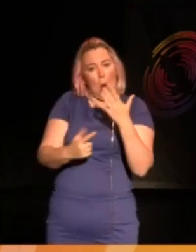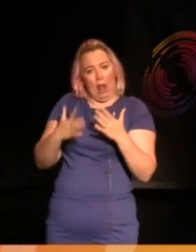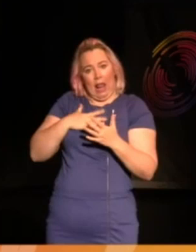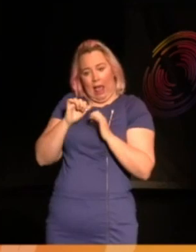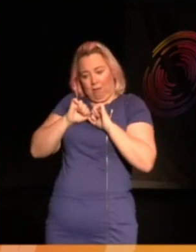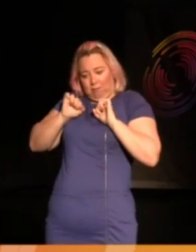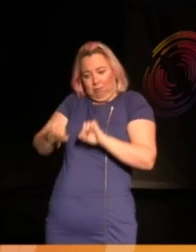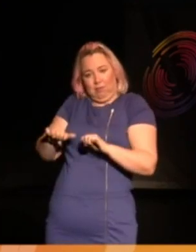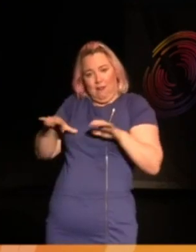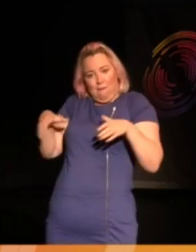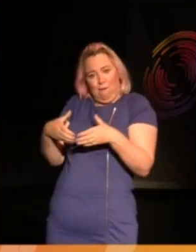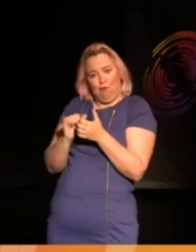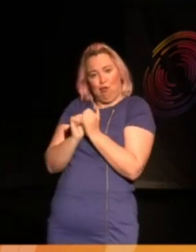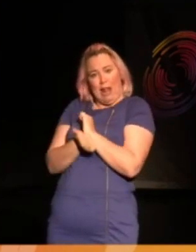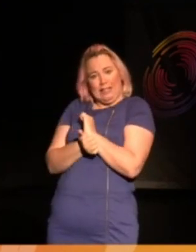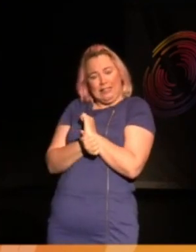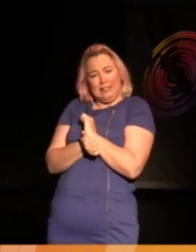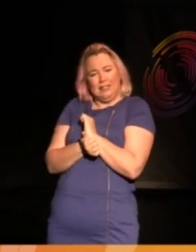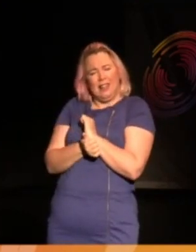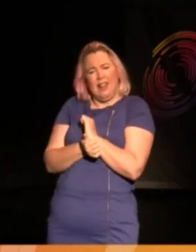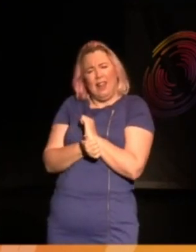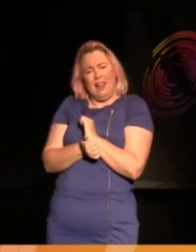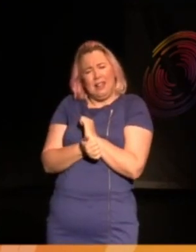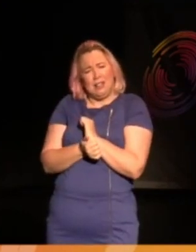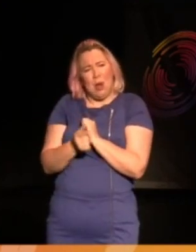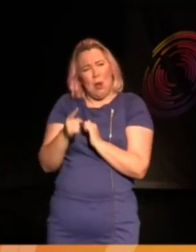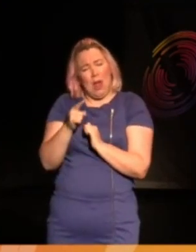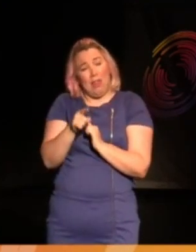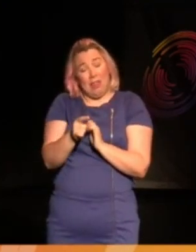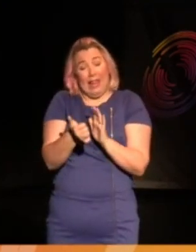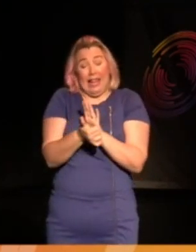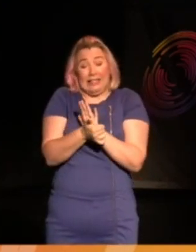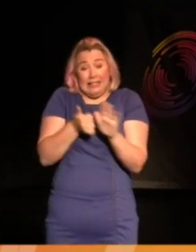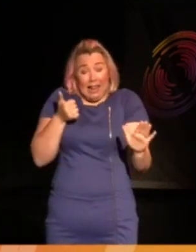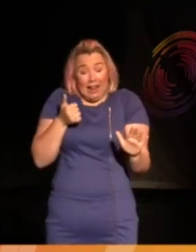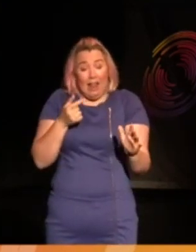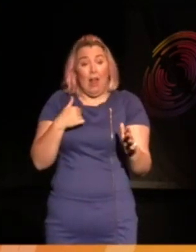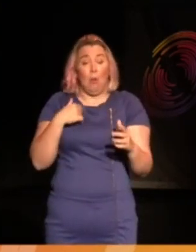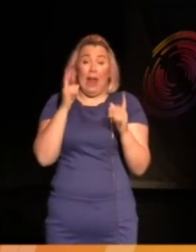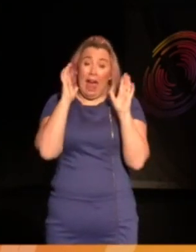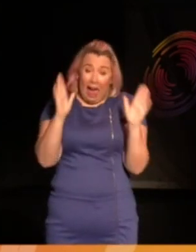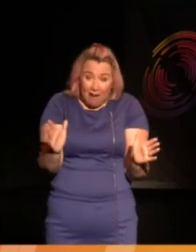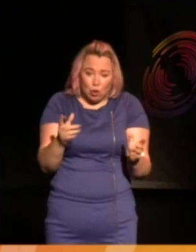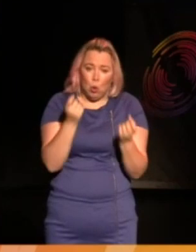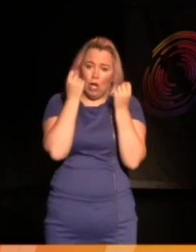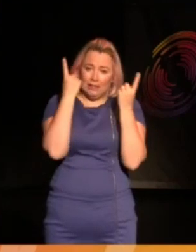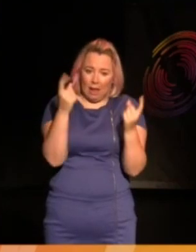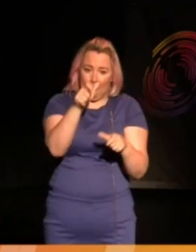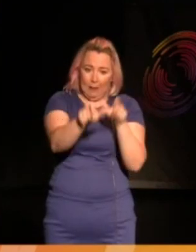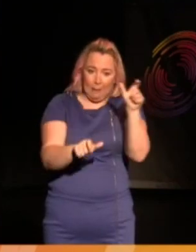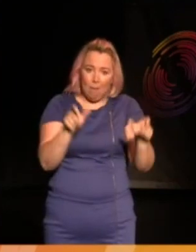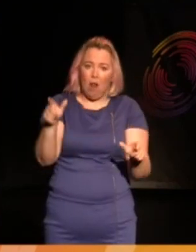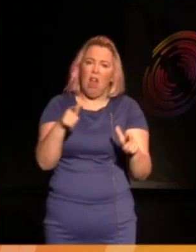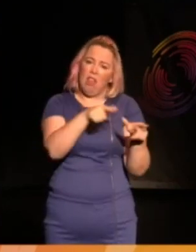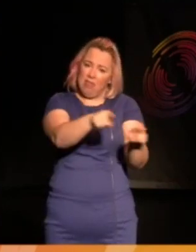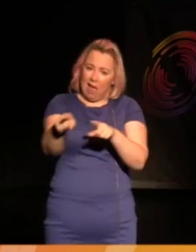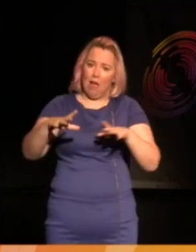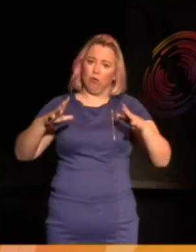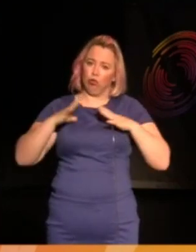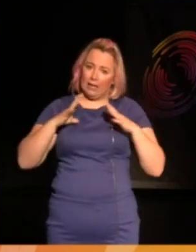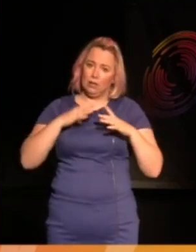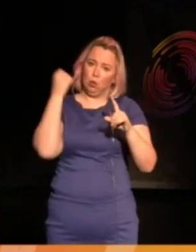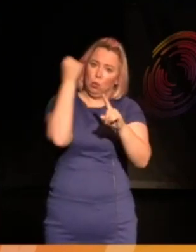that ability to think that humans are up for it, bearing in mind the fact that you've witnessed